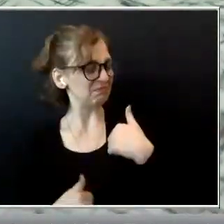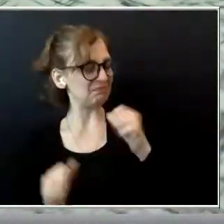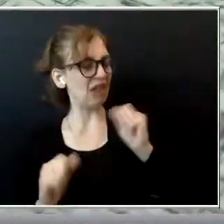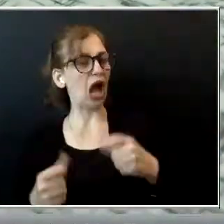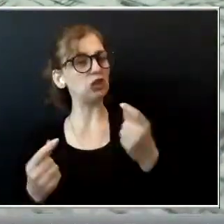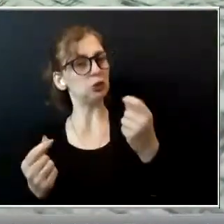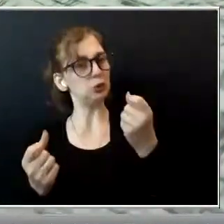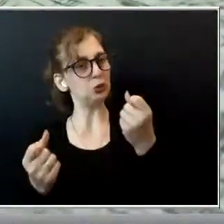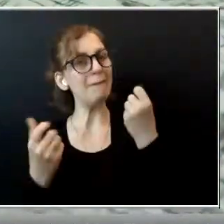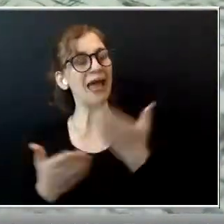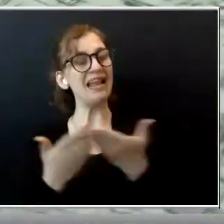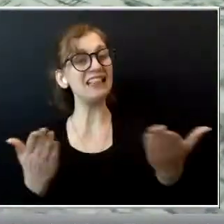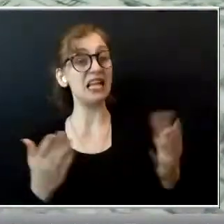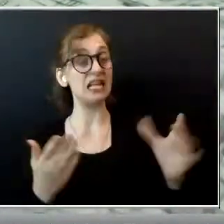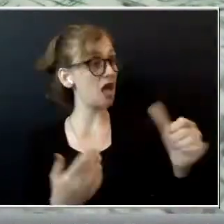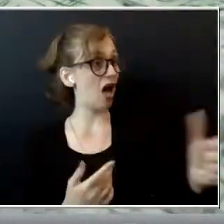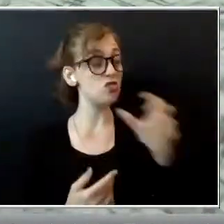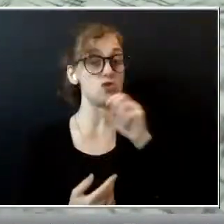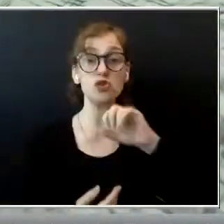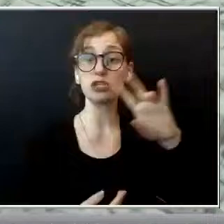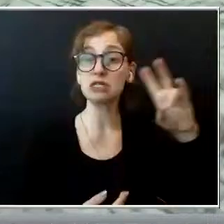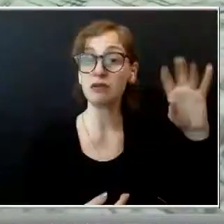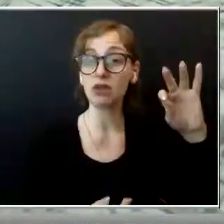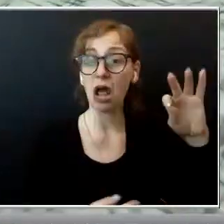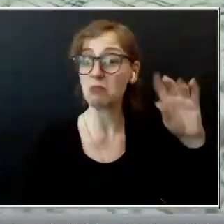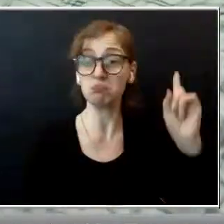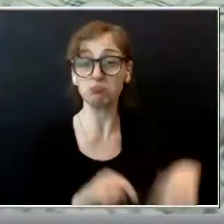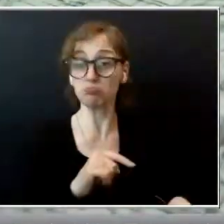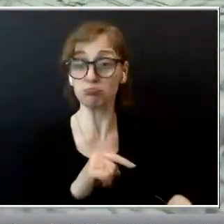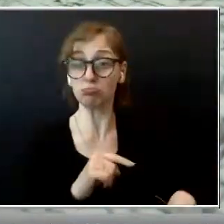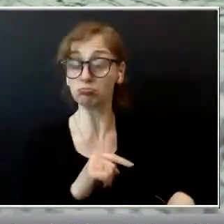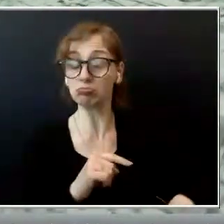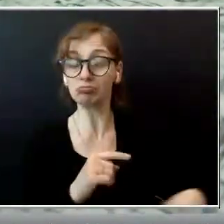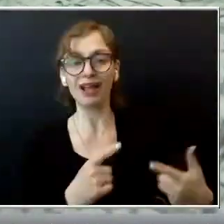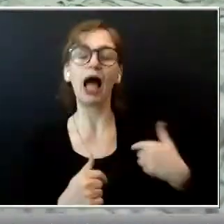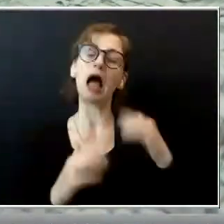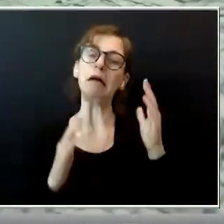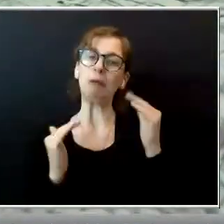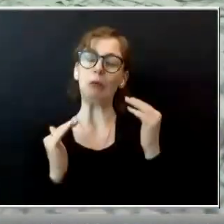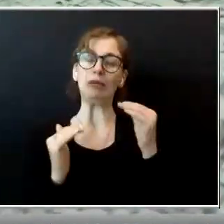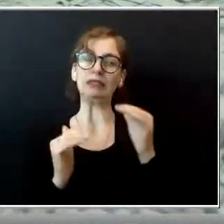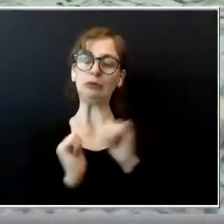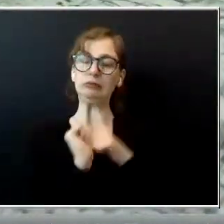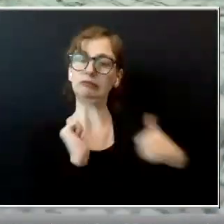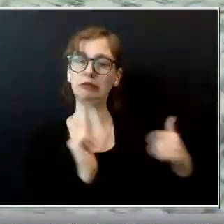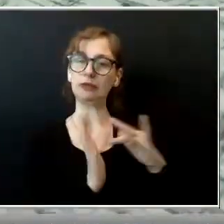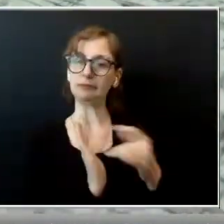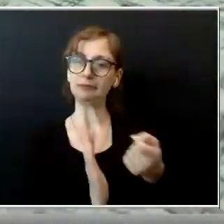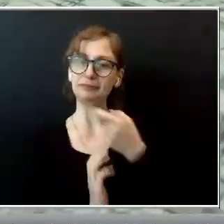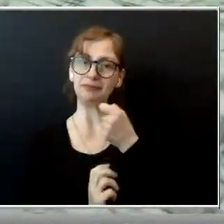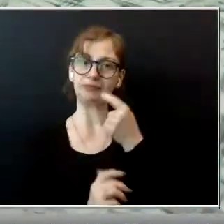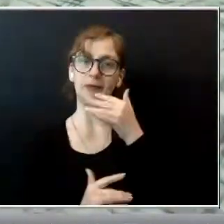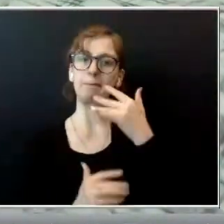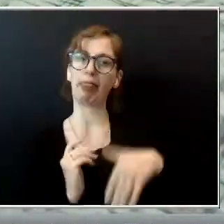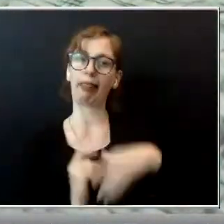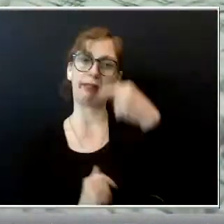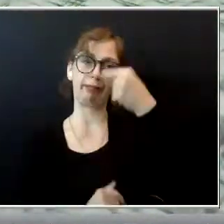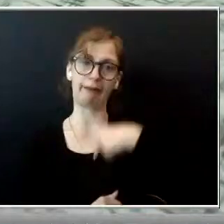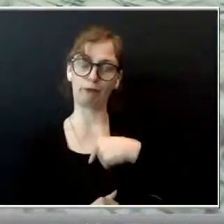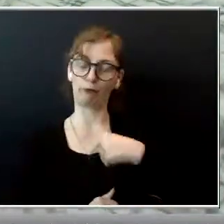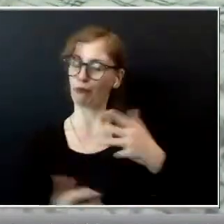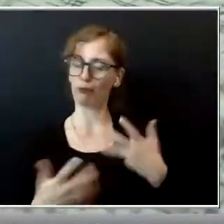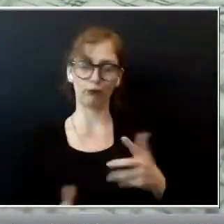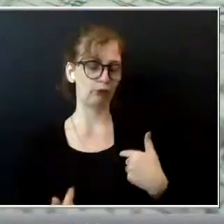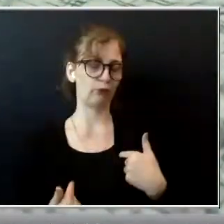I'm hoping to avoid, of course, the blood thinners. I don't want to be on blood thinners. And I'm hoping my level